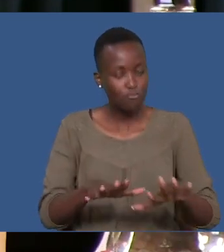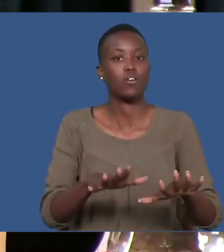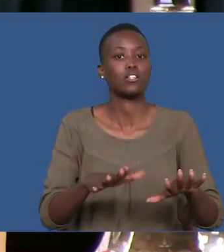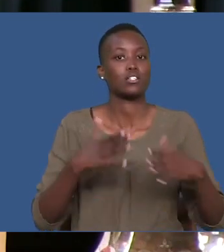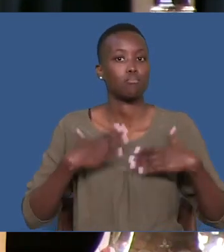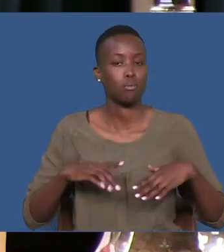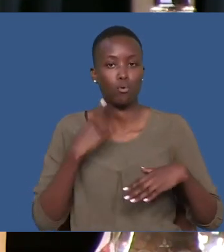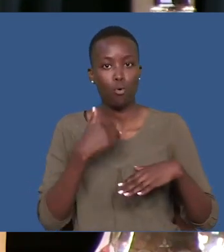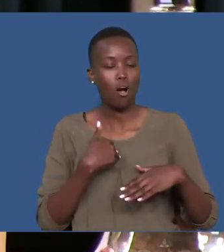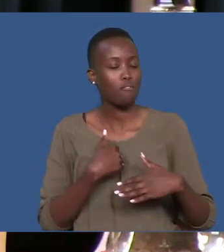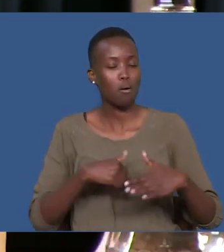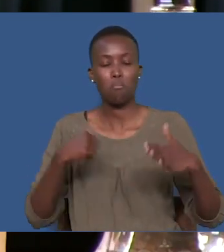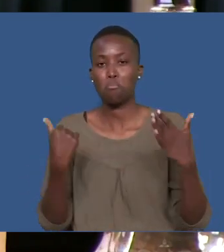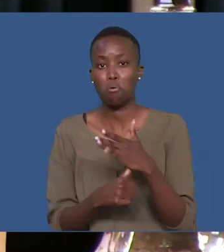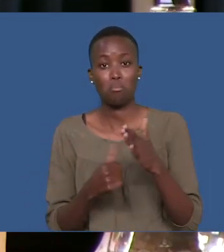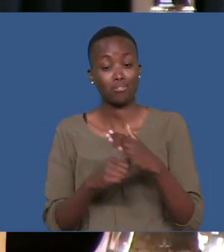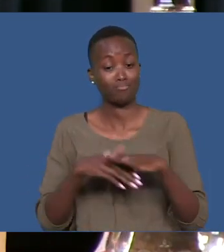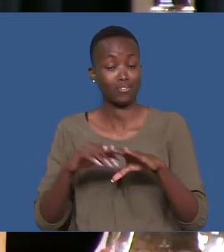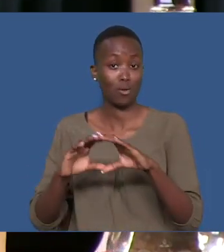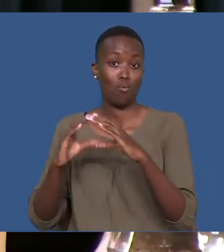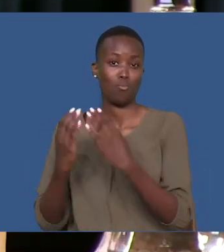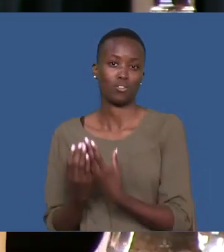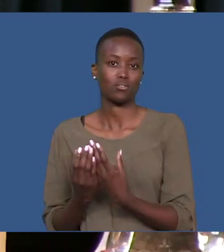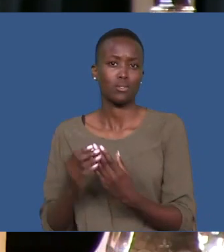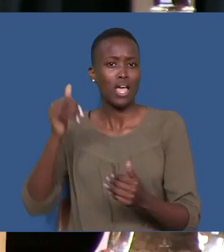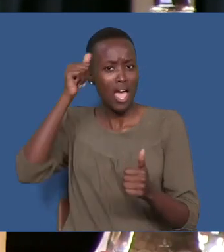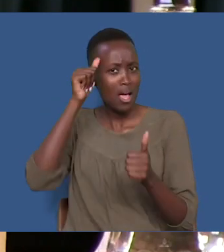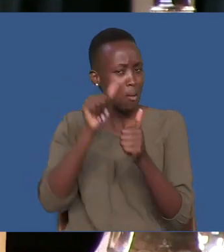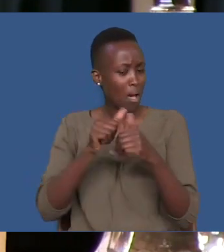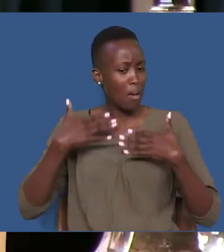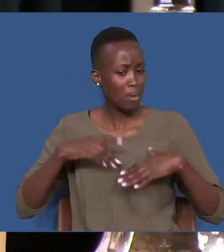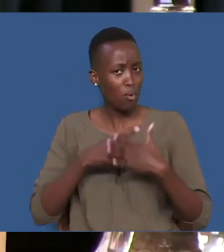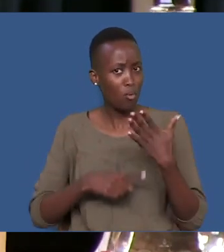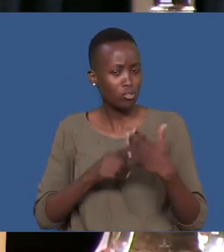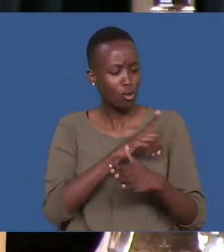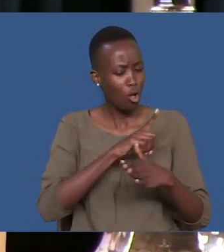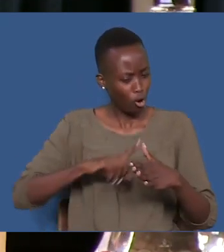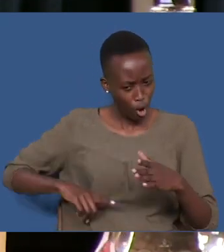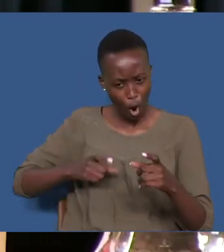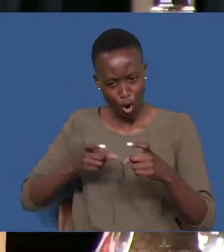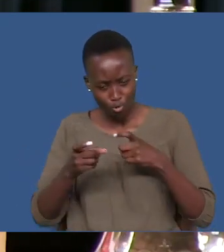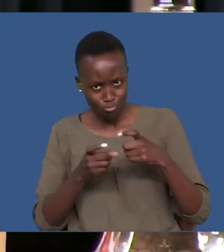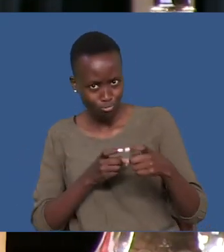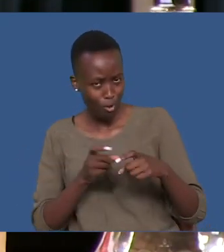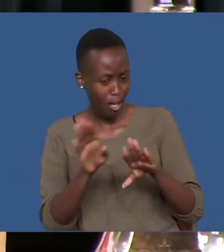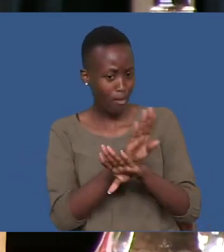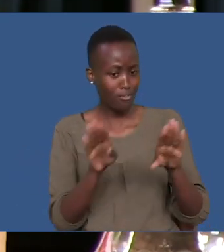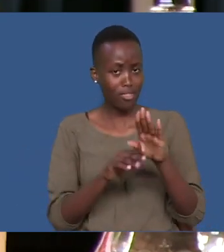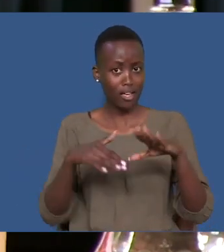the troubles of this world, to try and remind them that the Lord is still in control in their